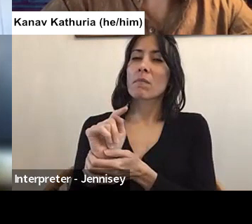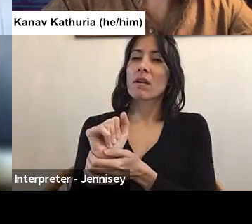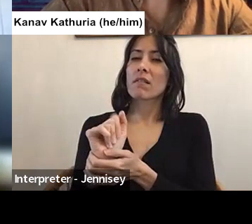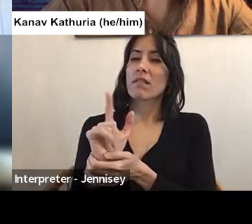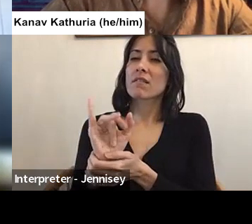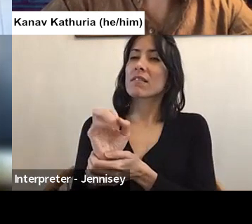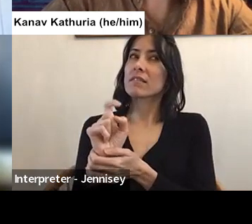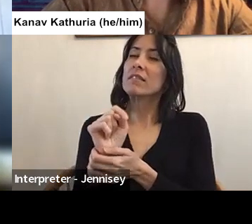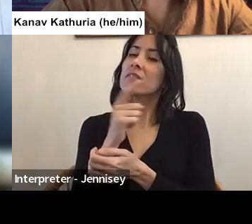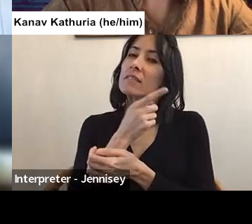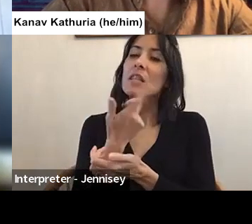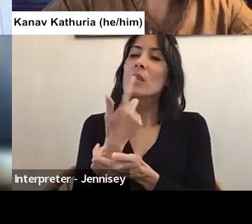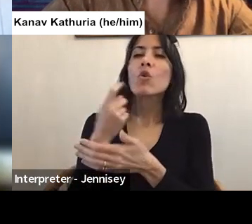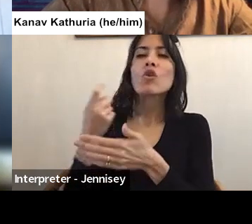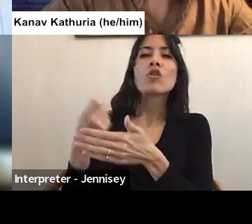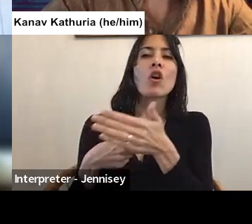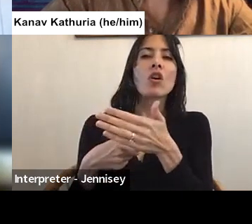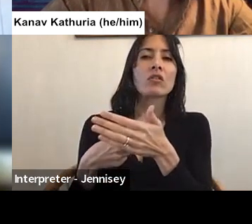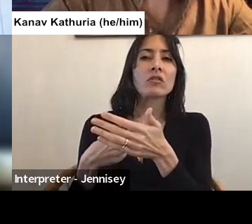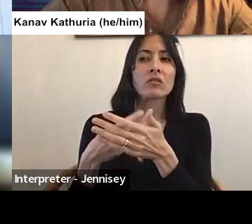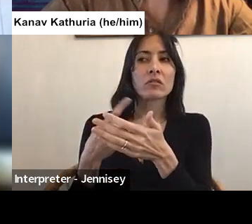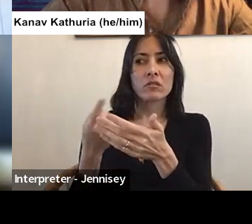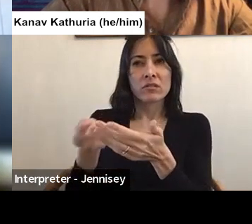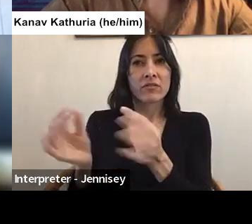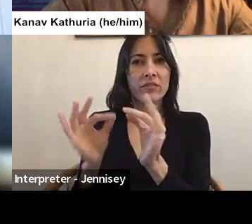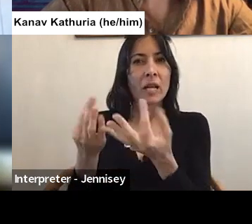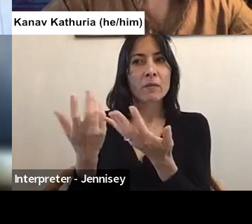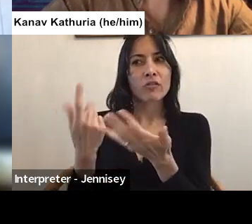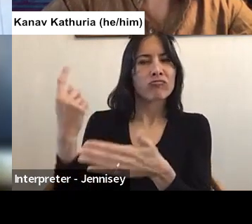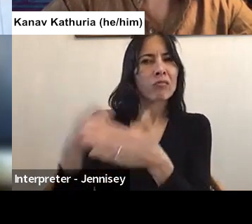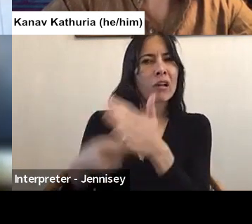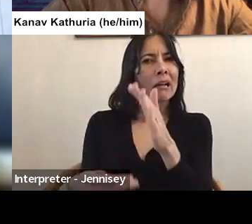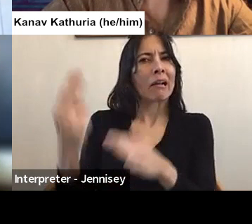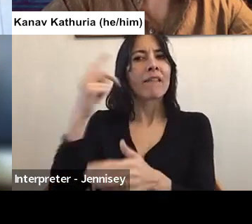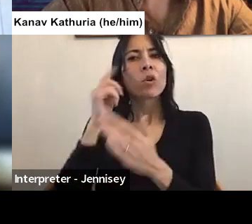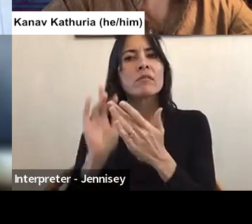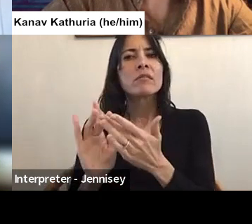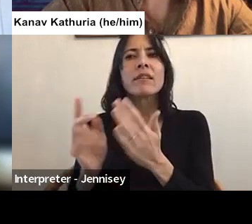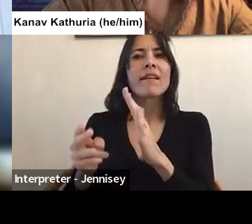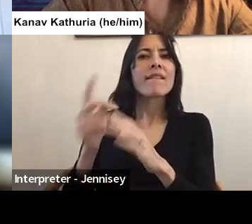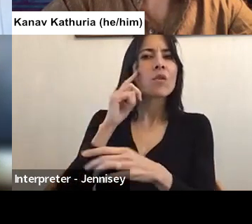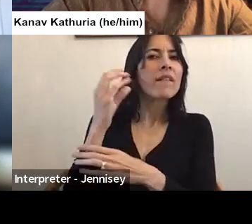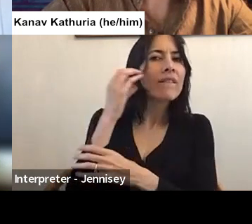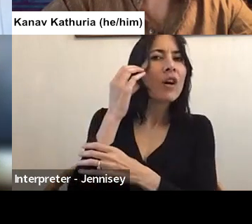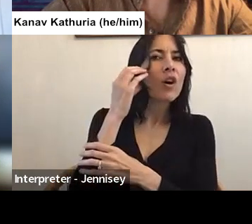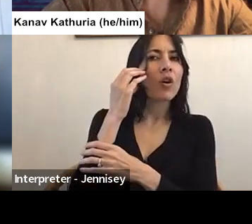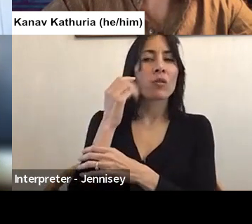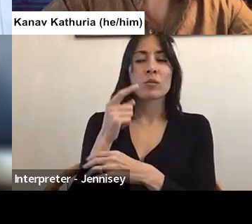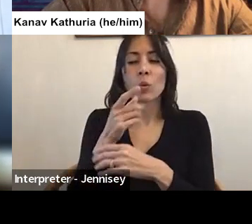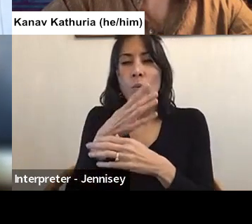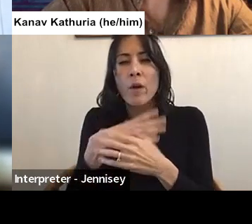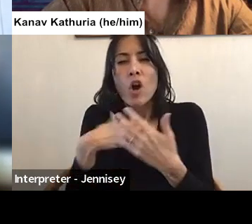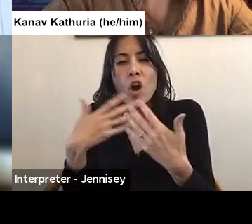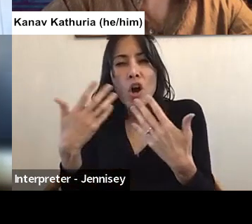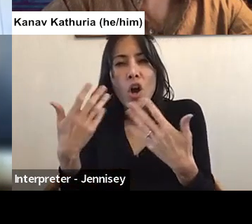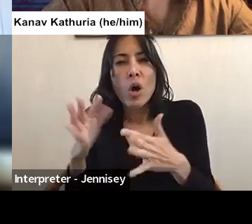families astronomical amounts to communicate. And so the women were already in a state of struggle. And then the pandemic came along and left